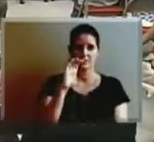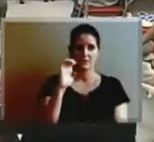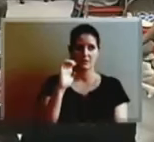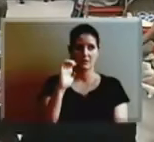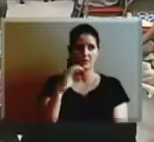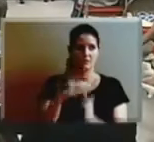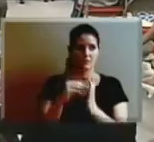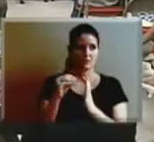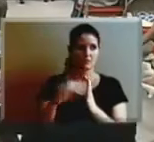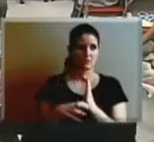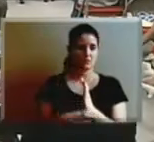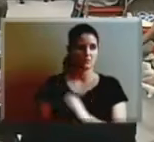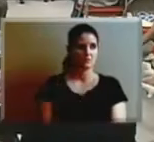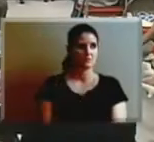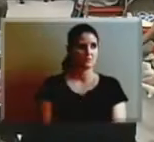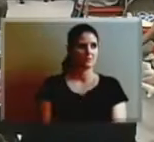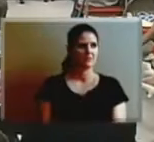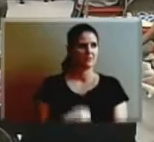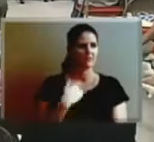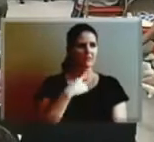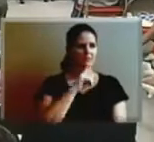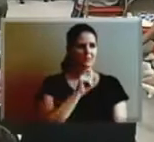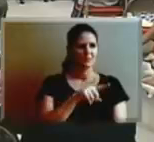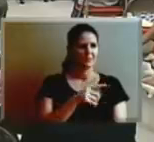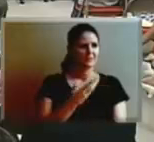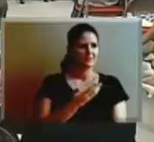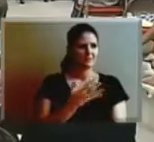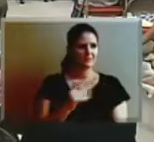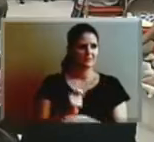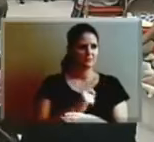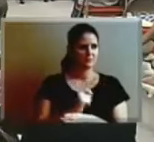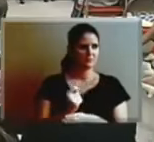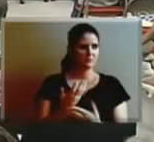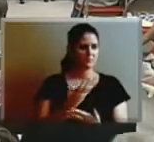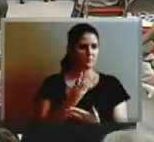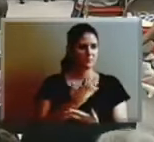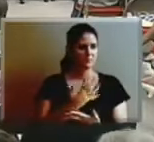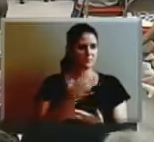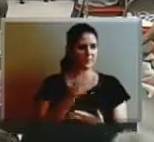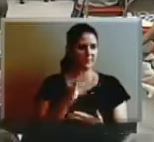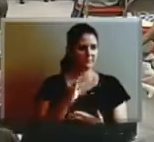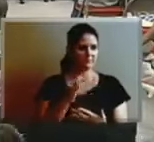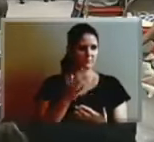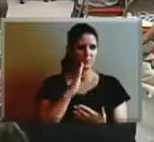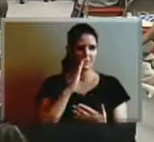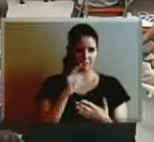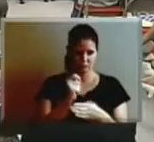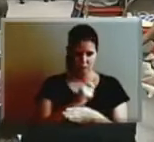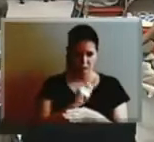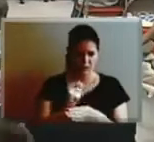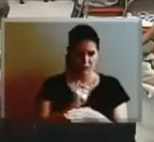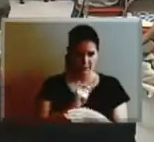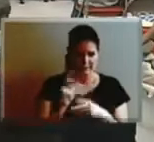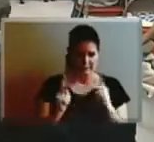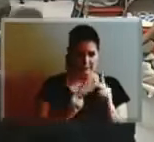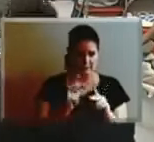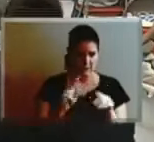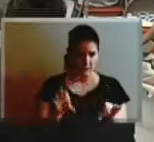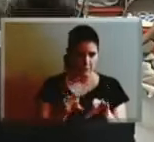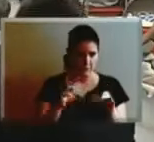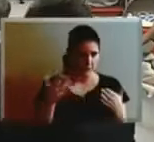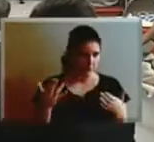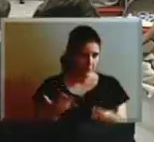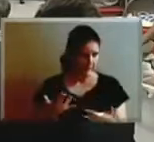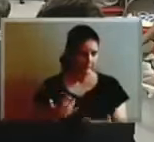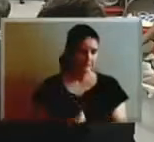have a question about what that training looks like. I mean, what will we be training people to do